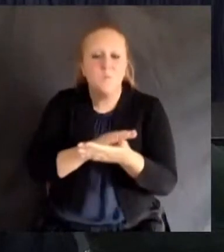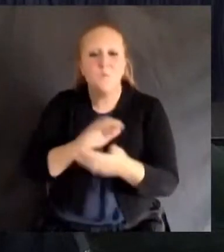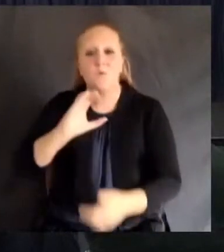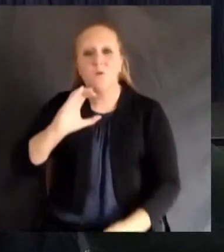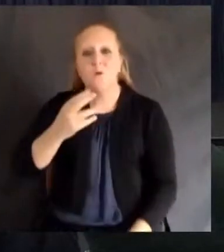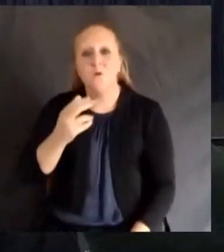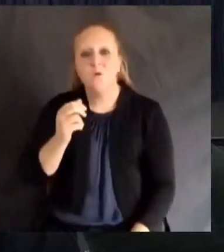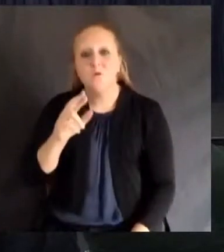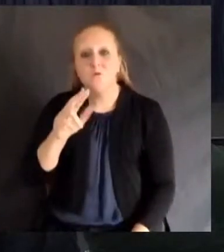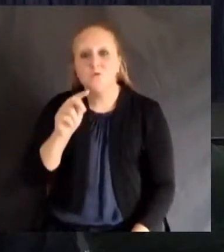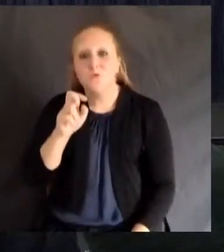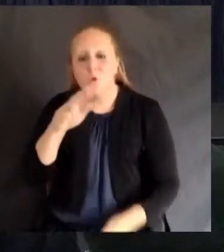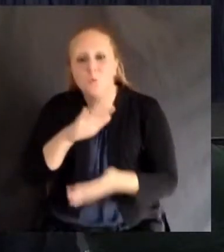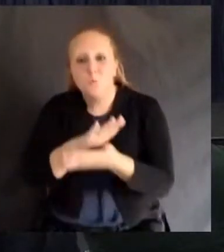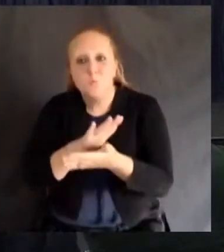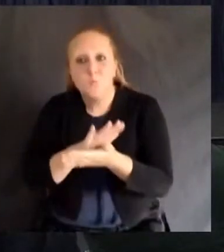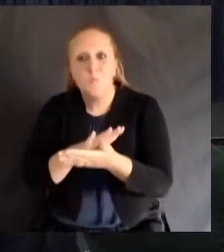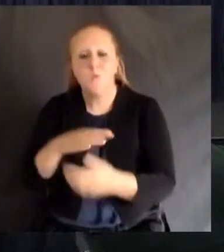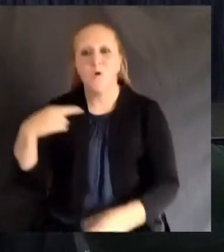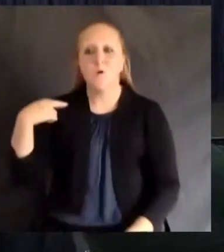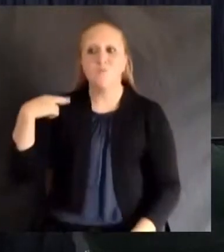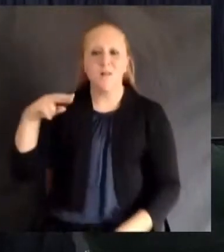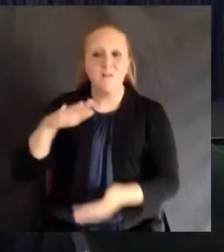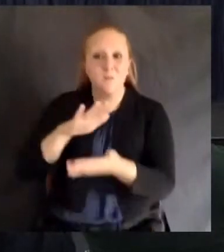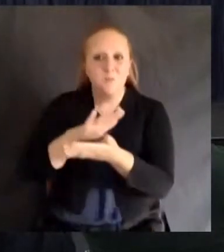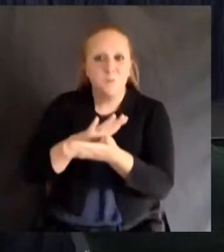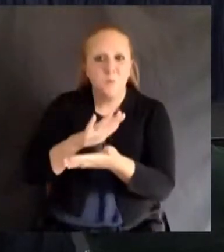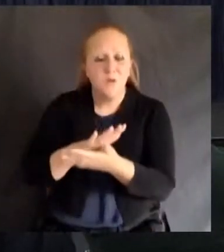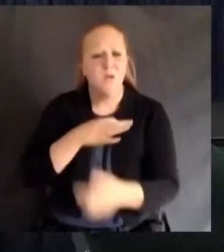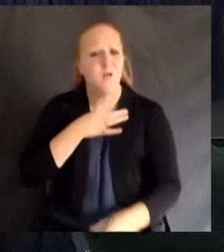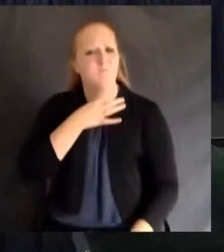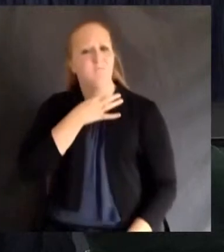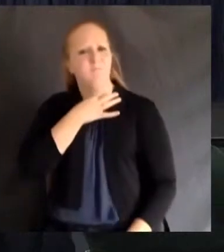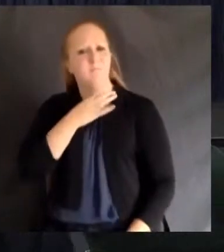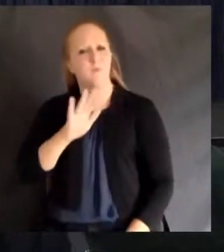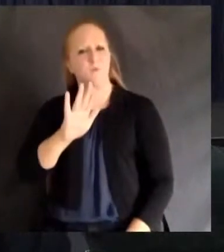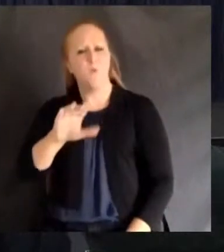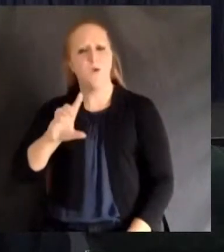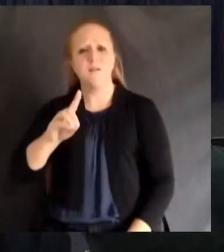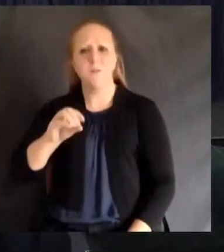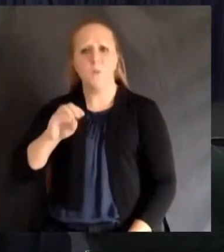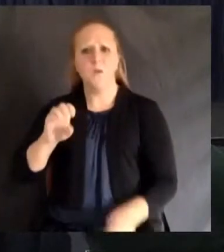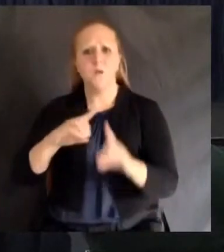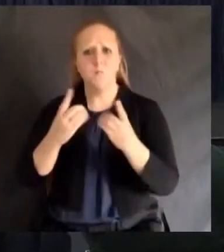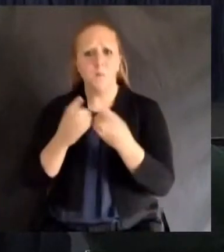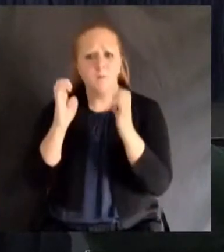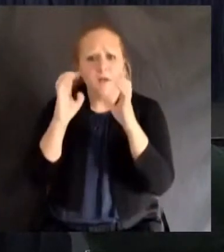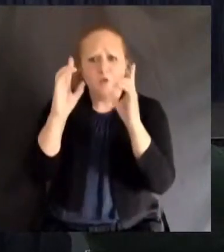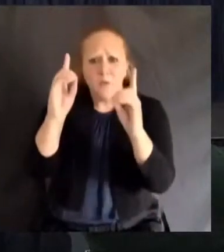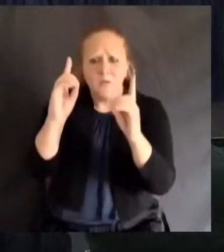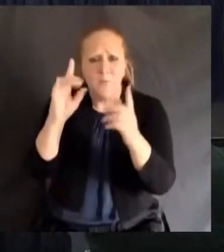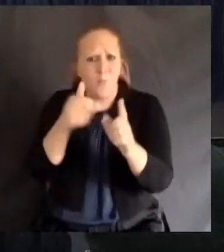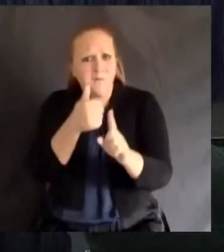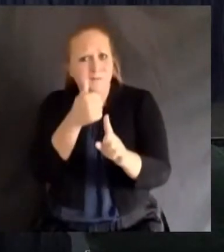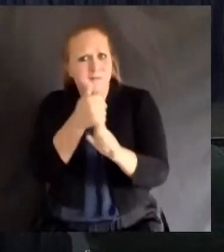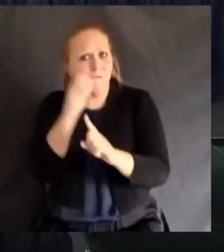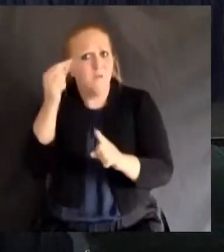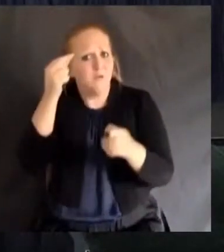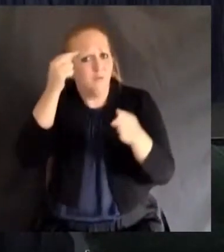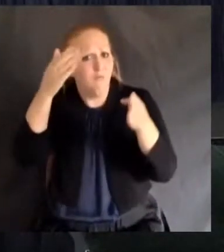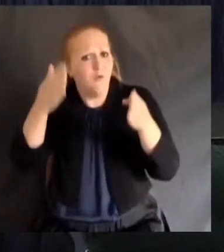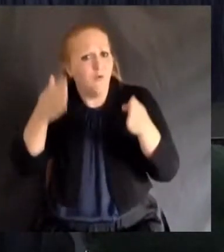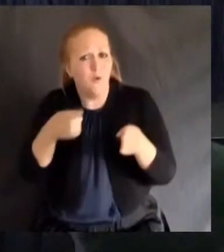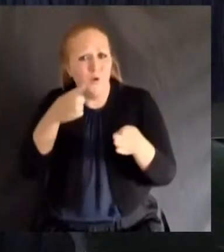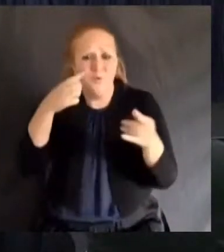and private schools. How will your Department of Education, or you yourself and your staff, be able to decide on thousands of